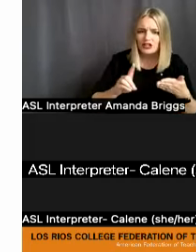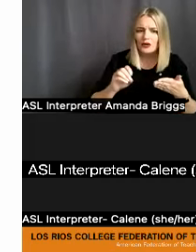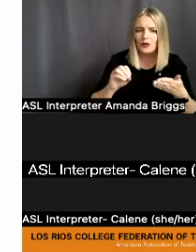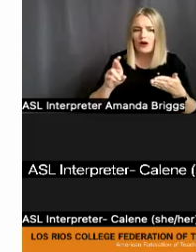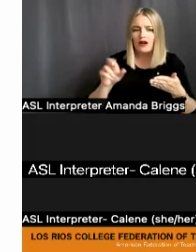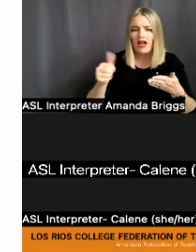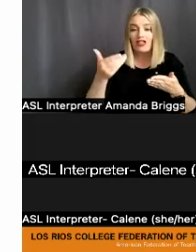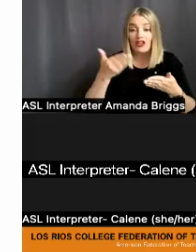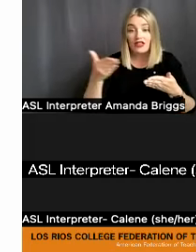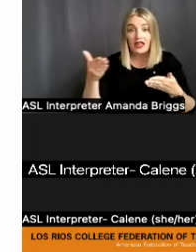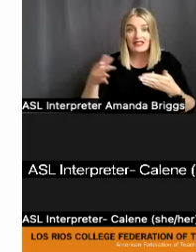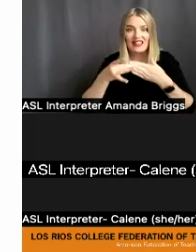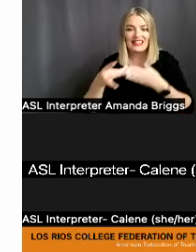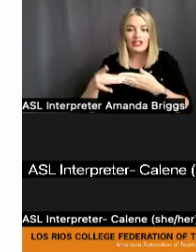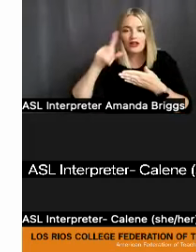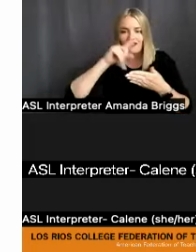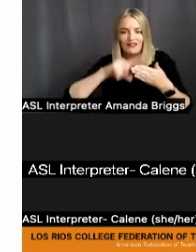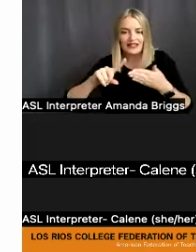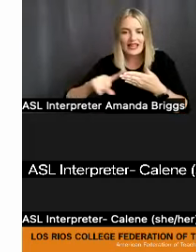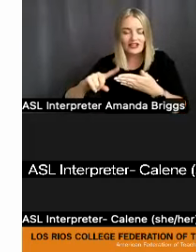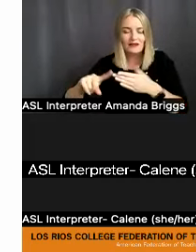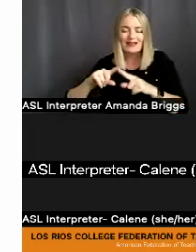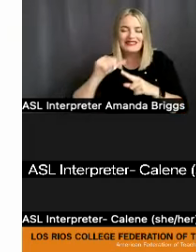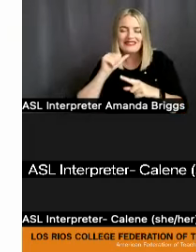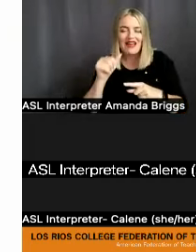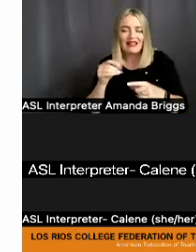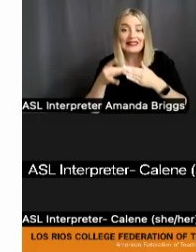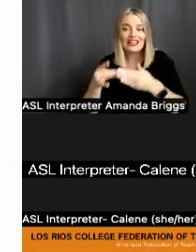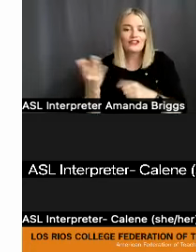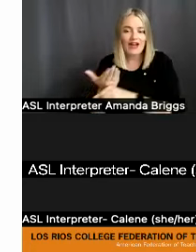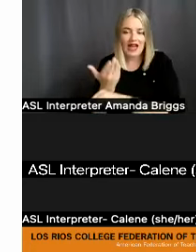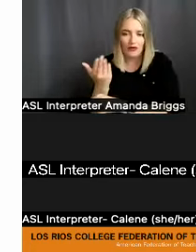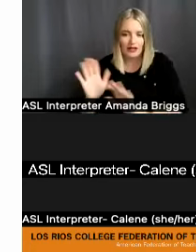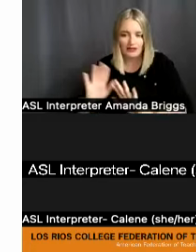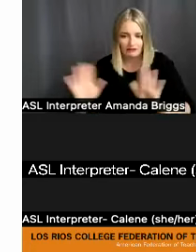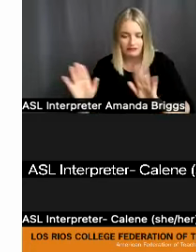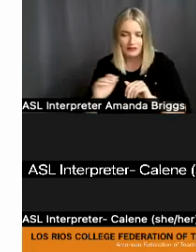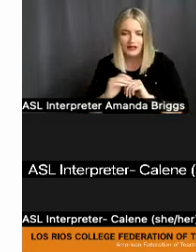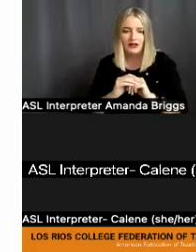lead to investigation that do not lead to firing.